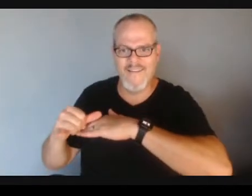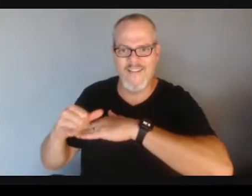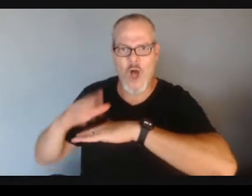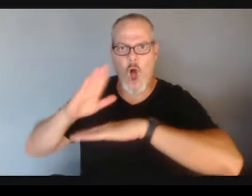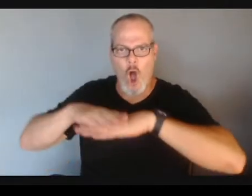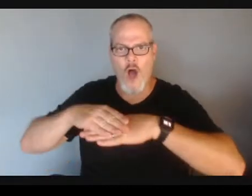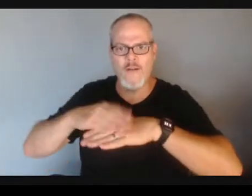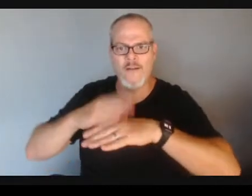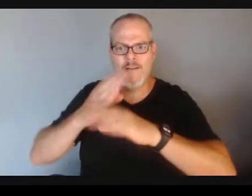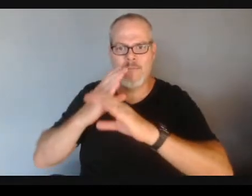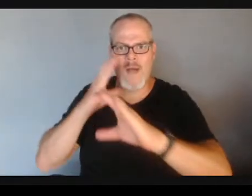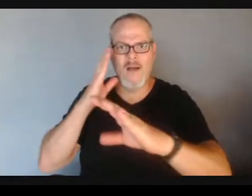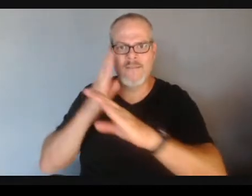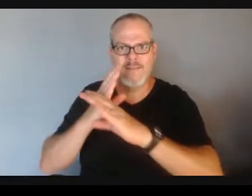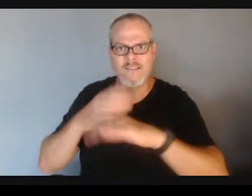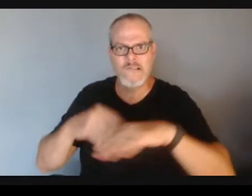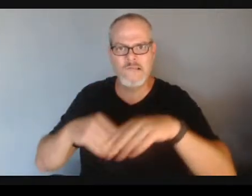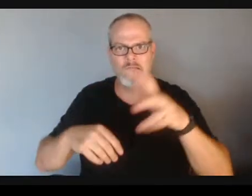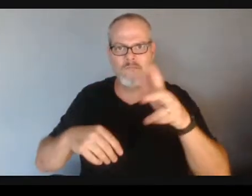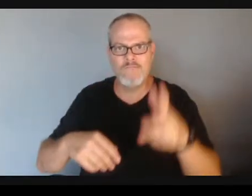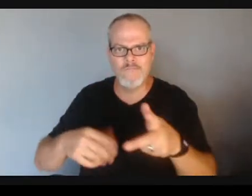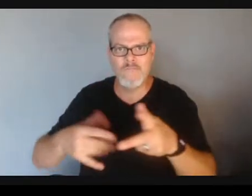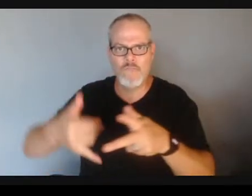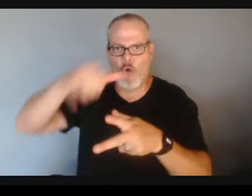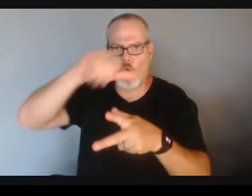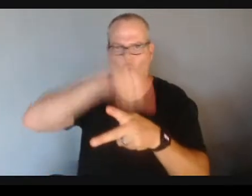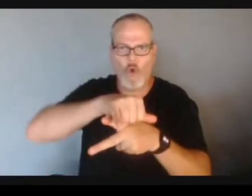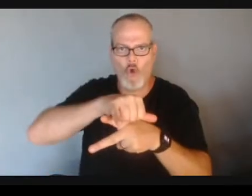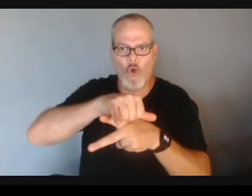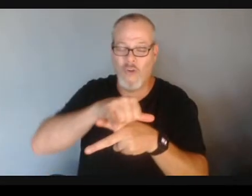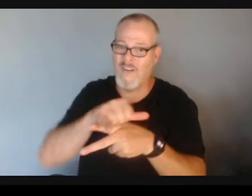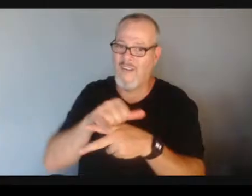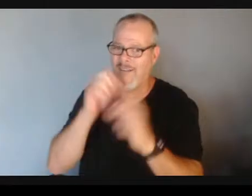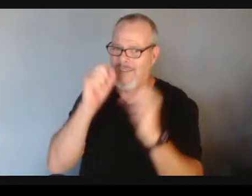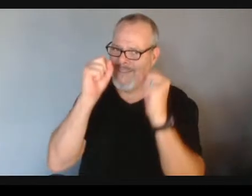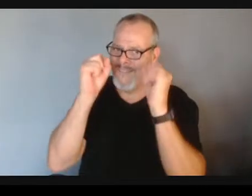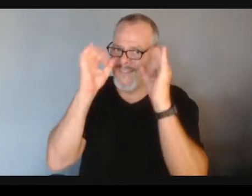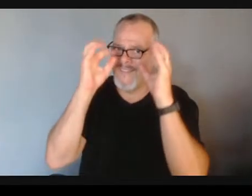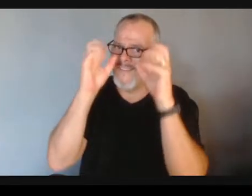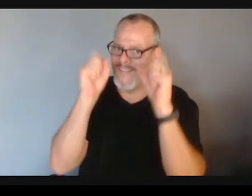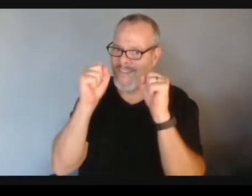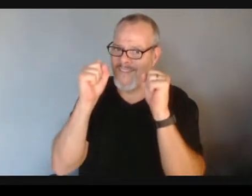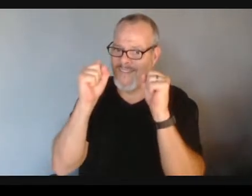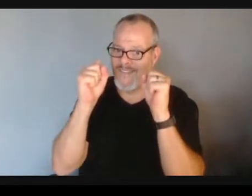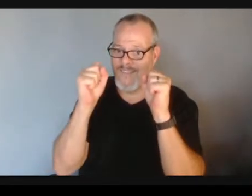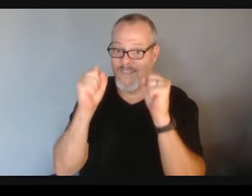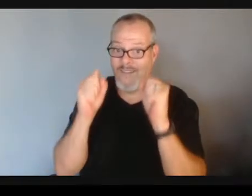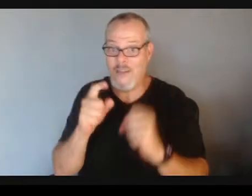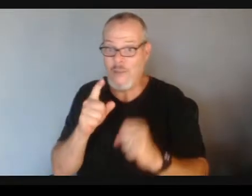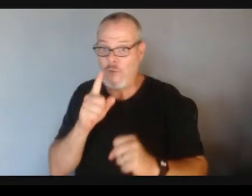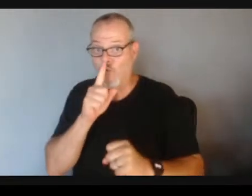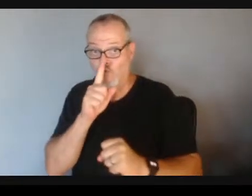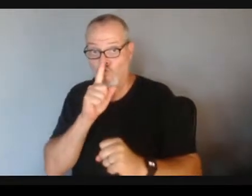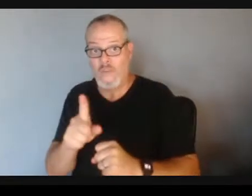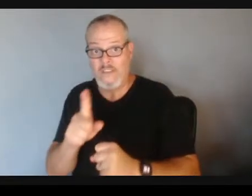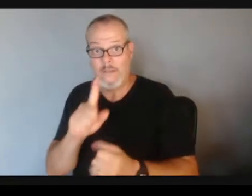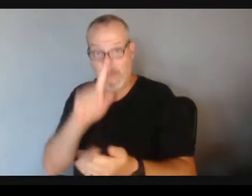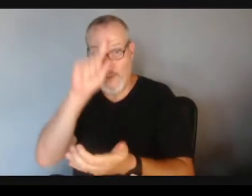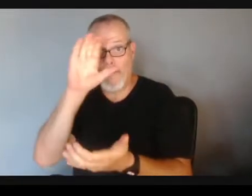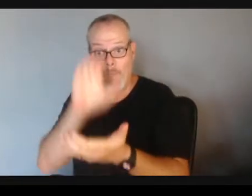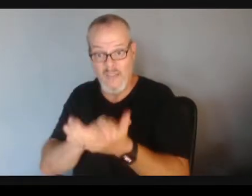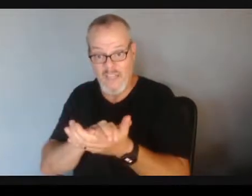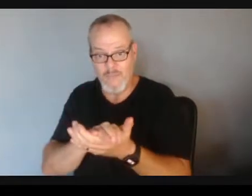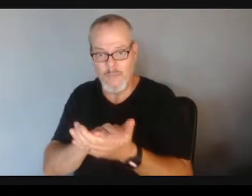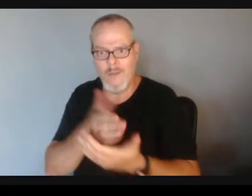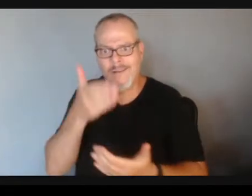van. Yeah. Bus. Yeah. Impressive. So it goes from real and believable to what is